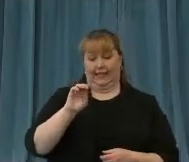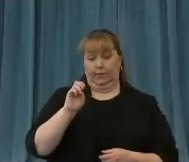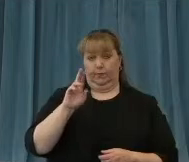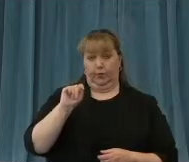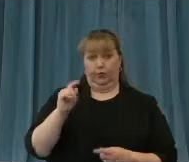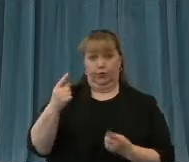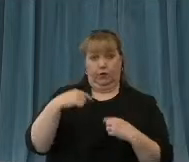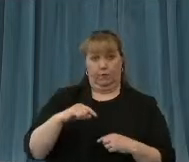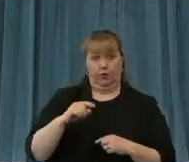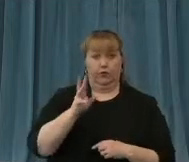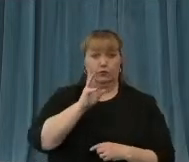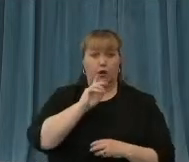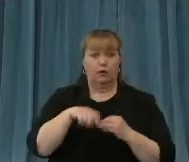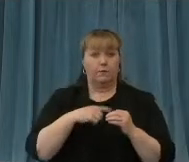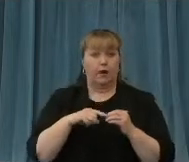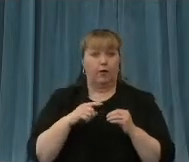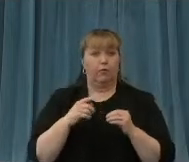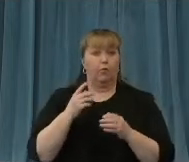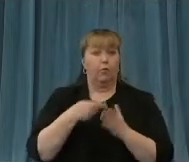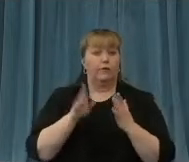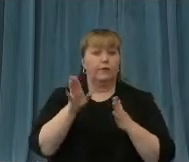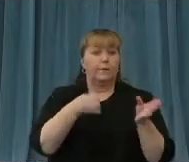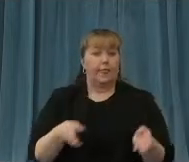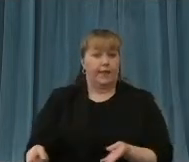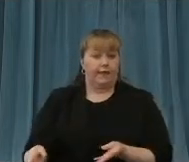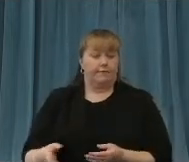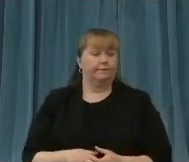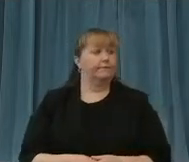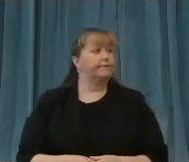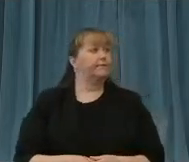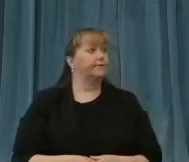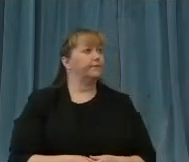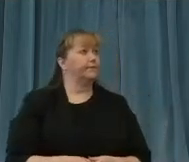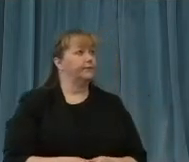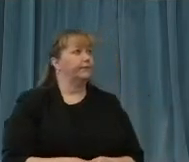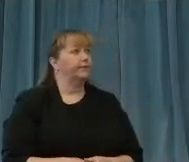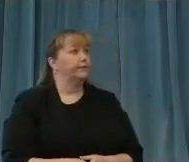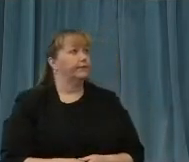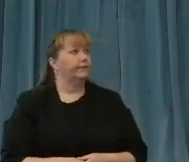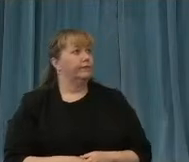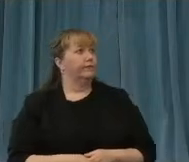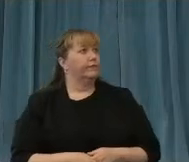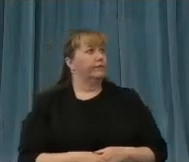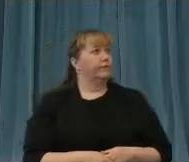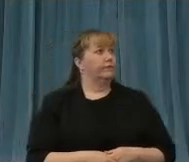Nevada students. Superintendent.